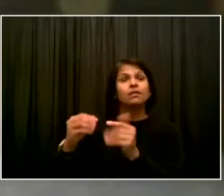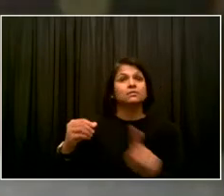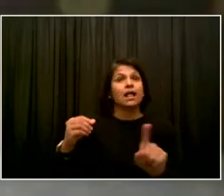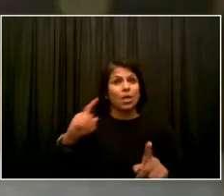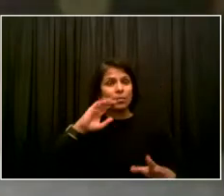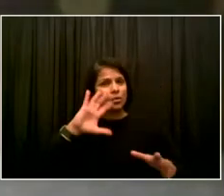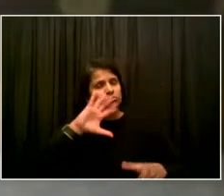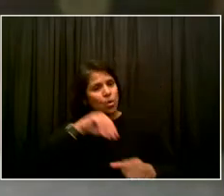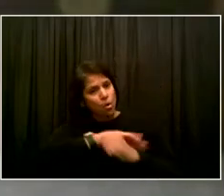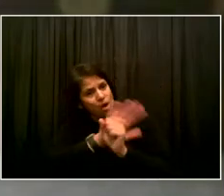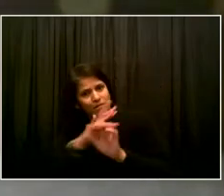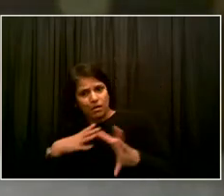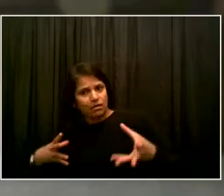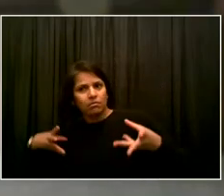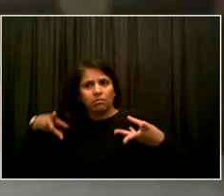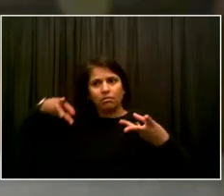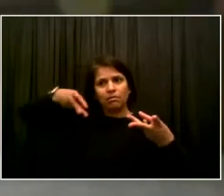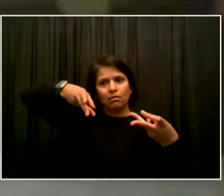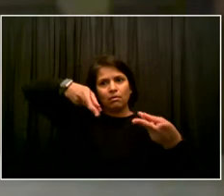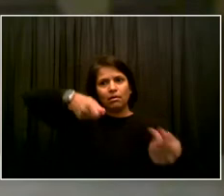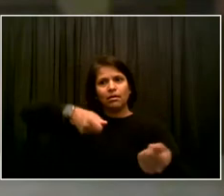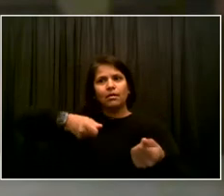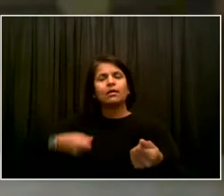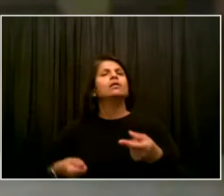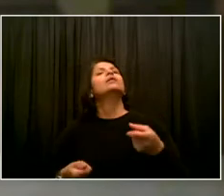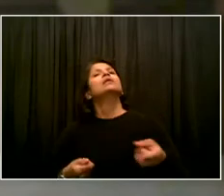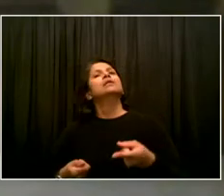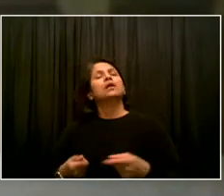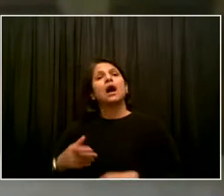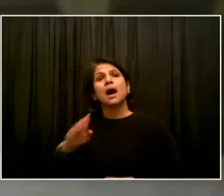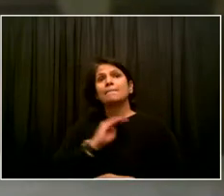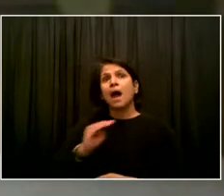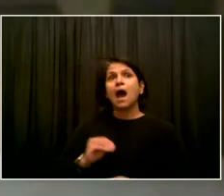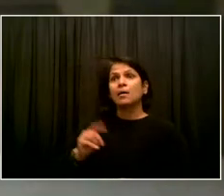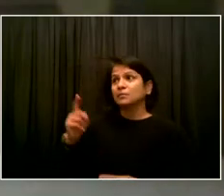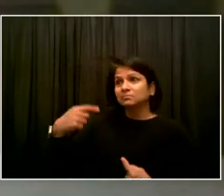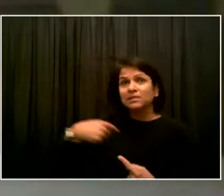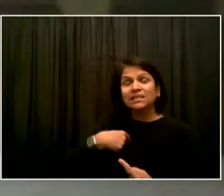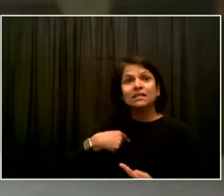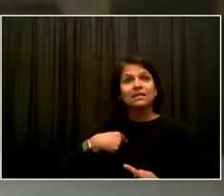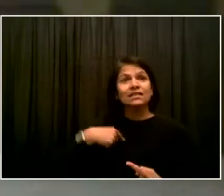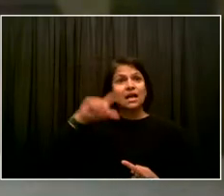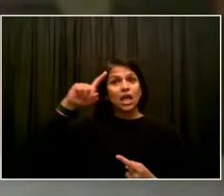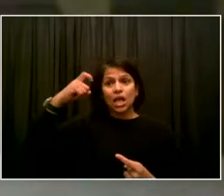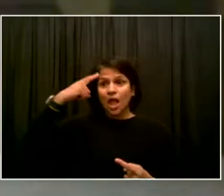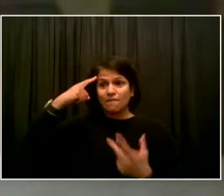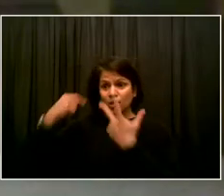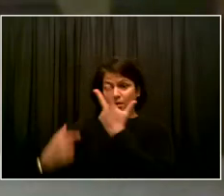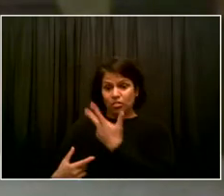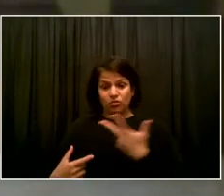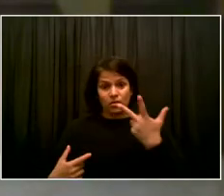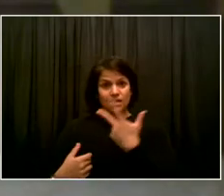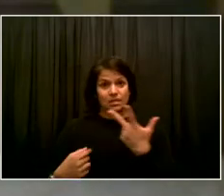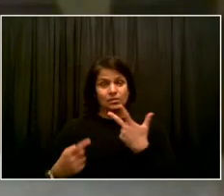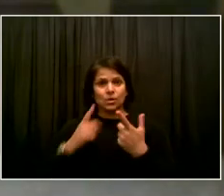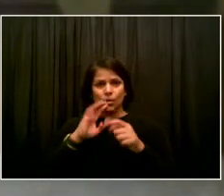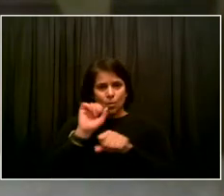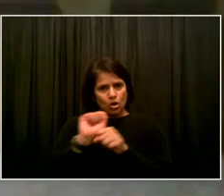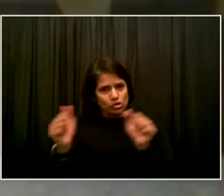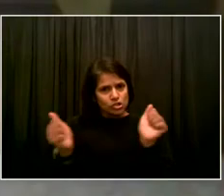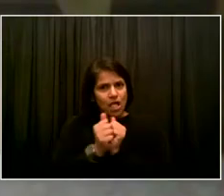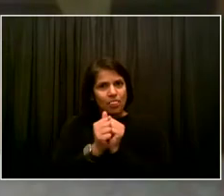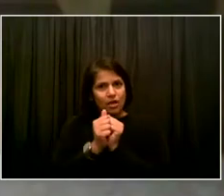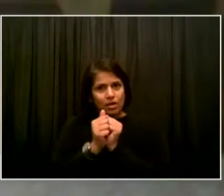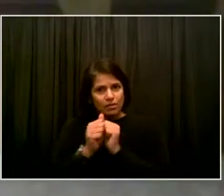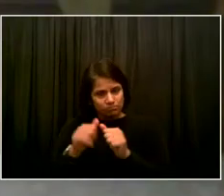clear message to New Yorkers and into this entire country that we are together to fight this real battle we